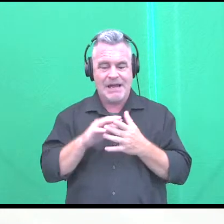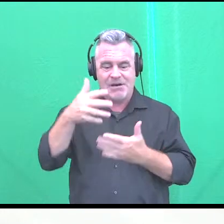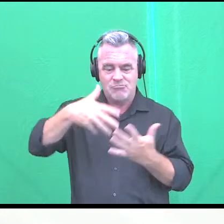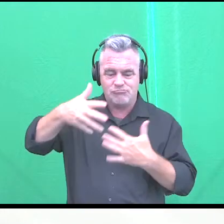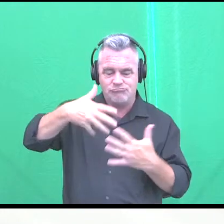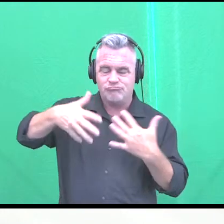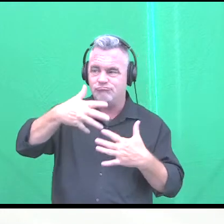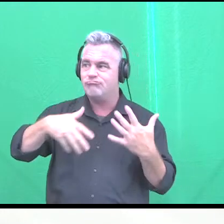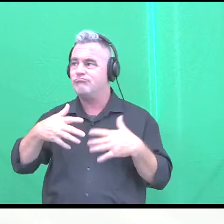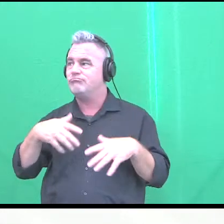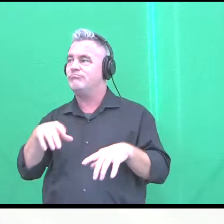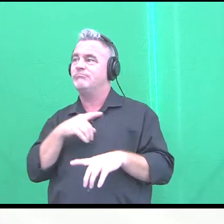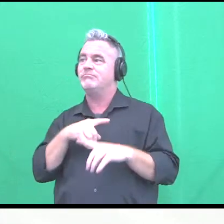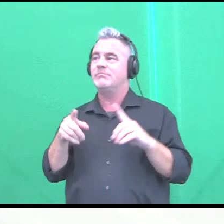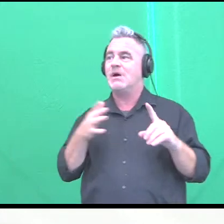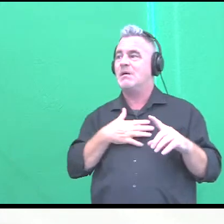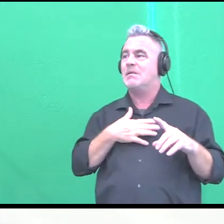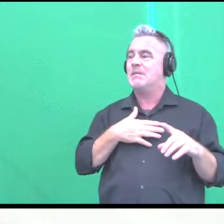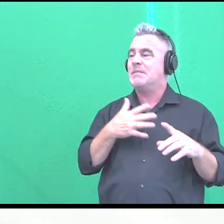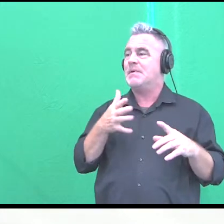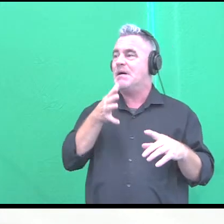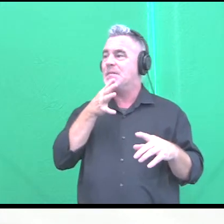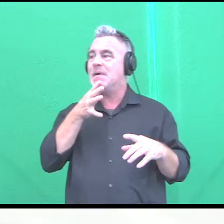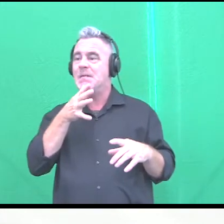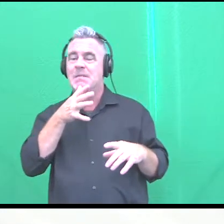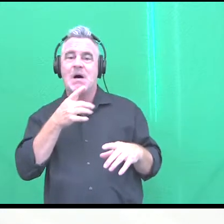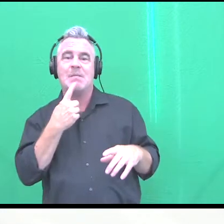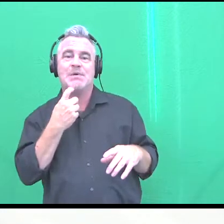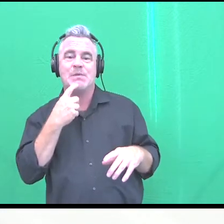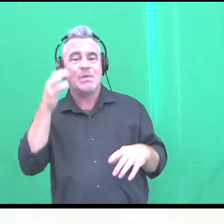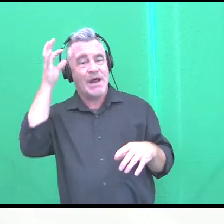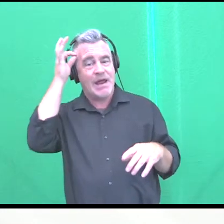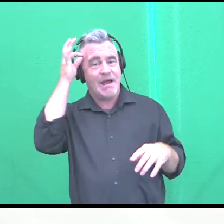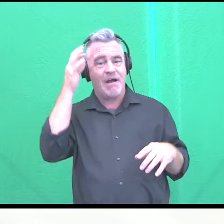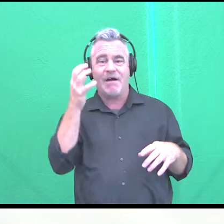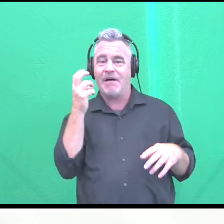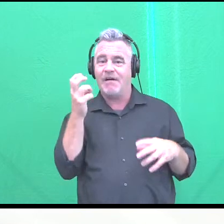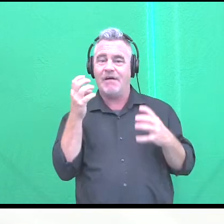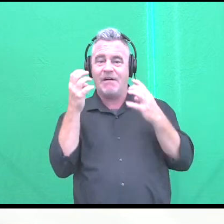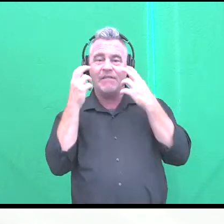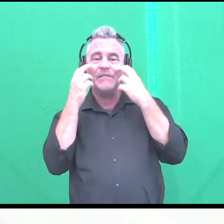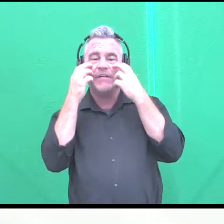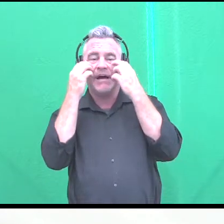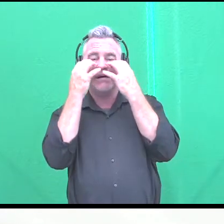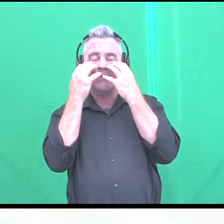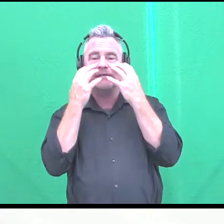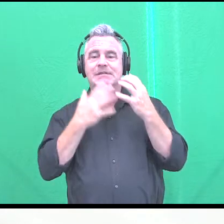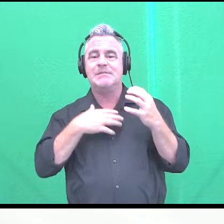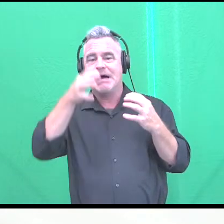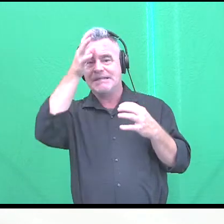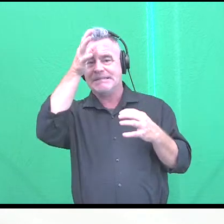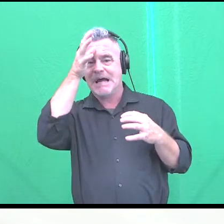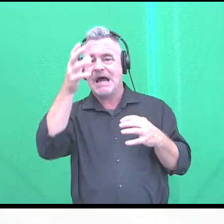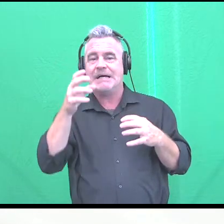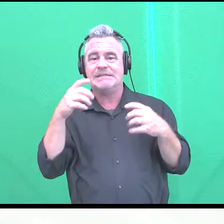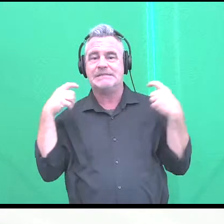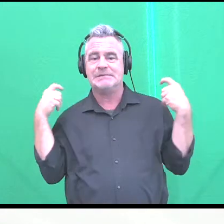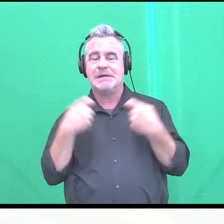My mom is red hair, freckles. My dad was Mexican. We grew up in East